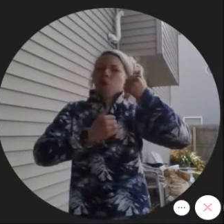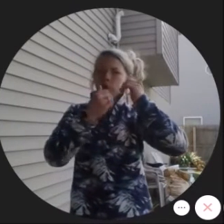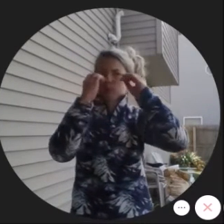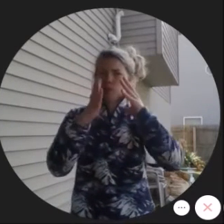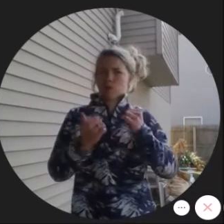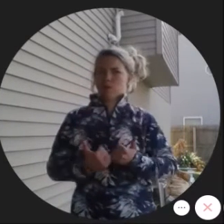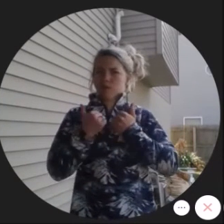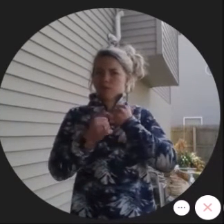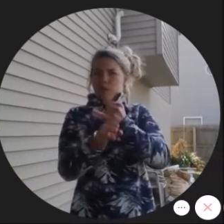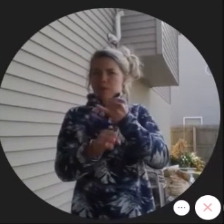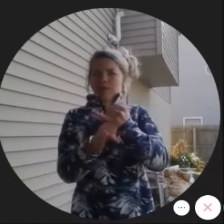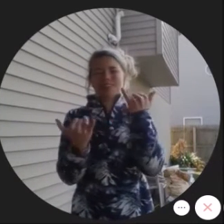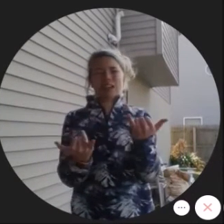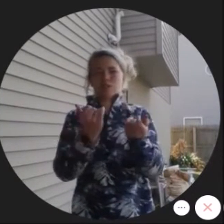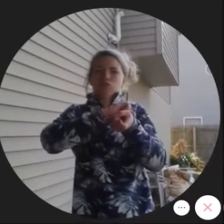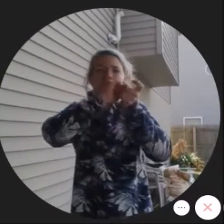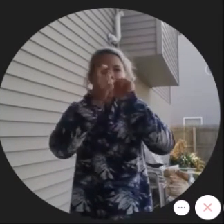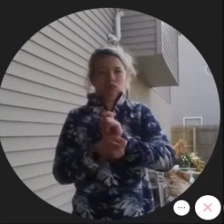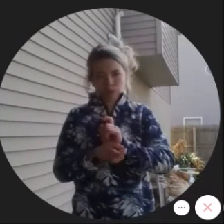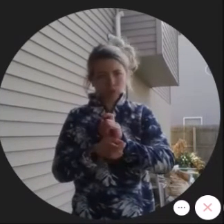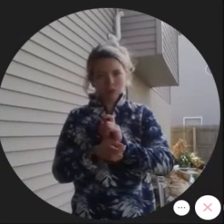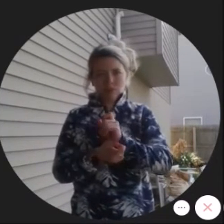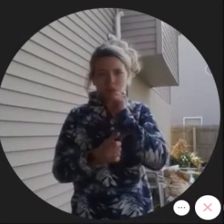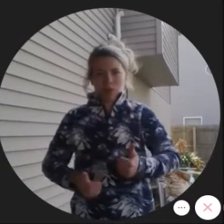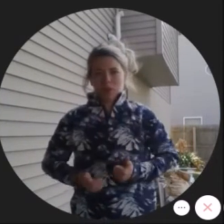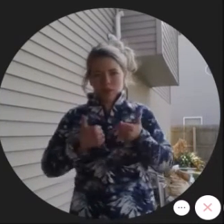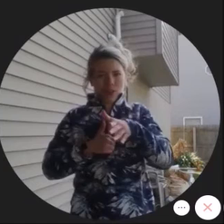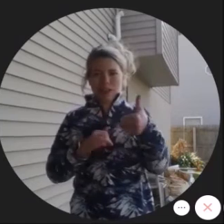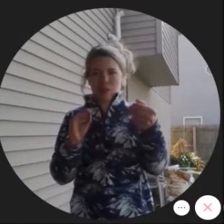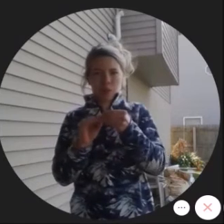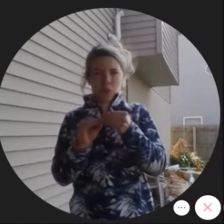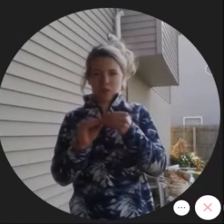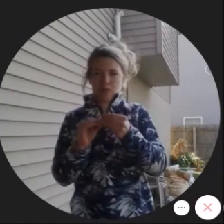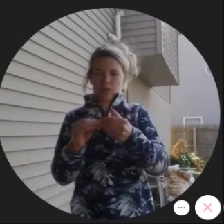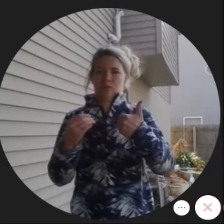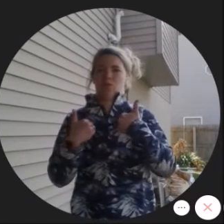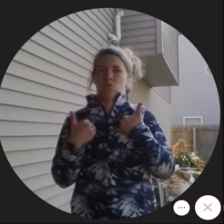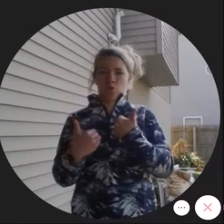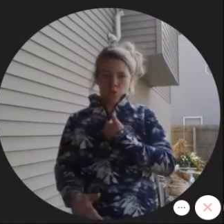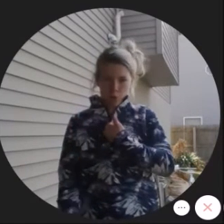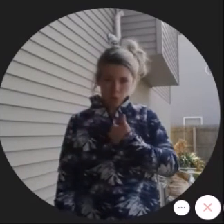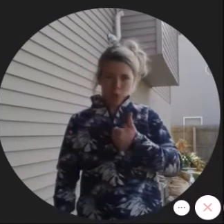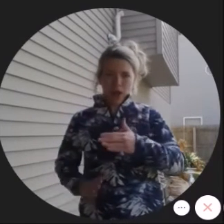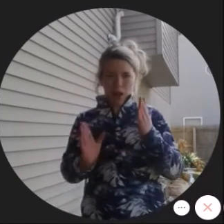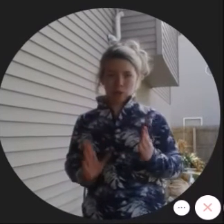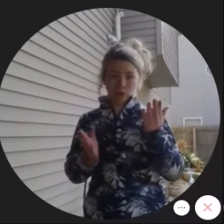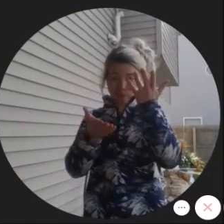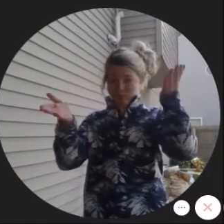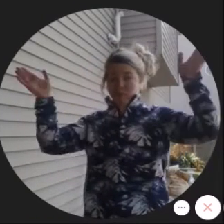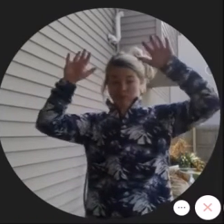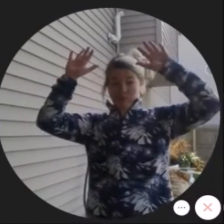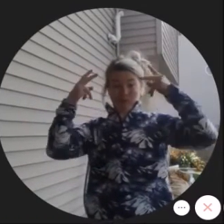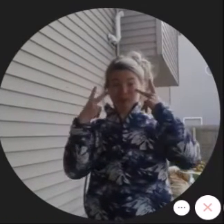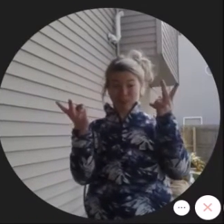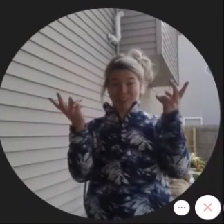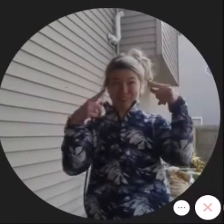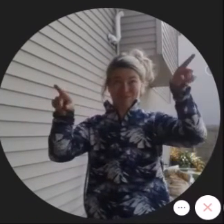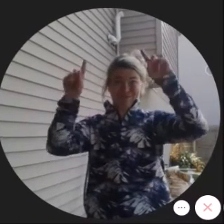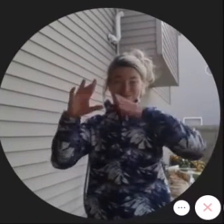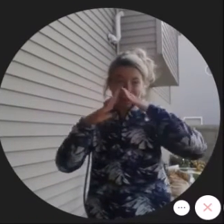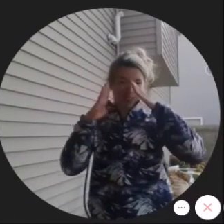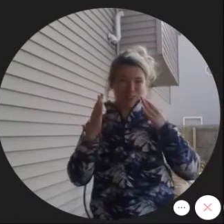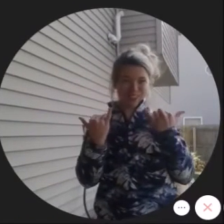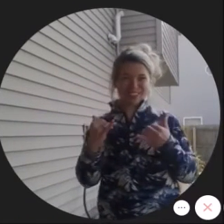But a long time ago, when our school was much older, they used to live on campus, but then they changed that.